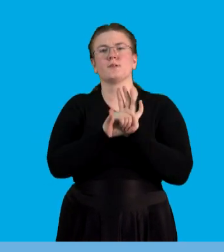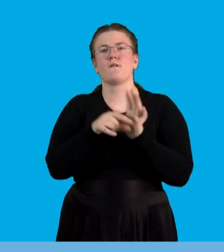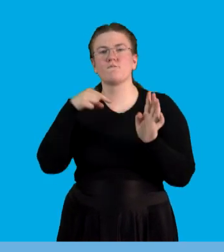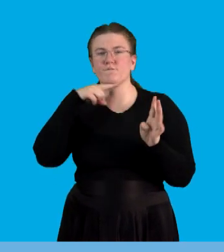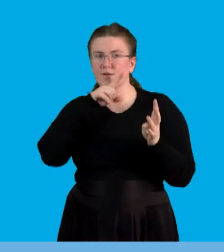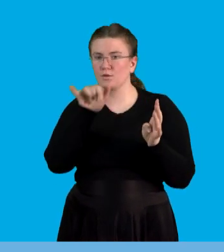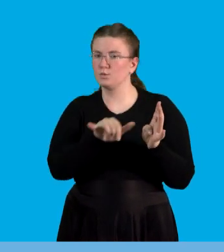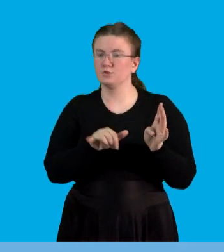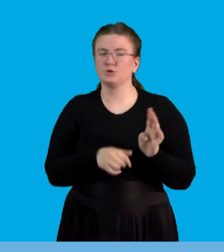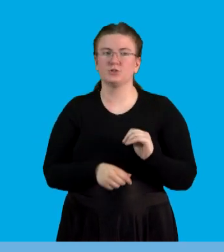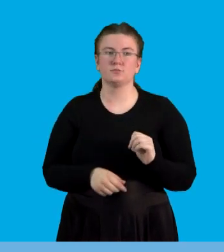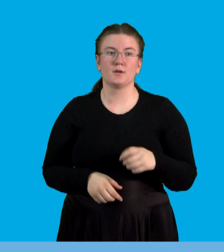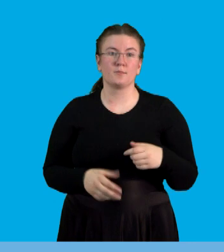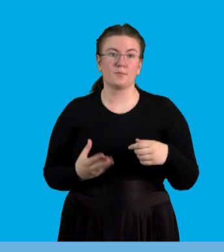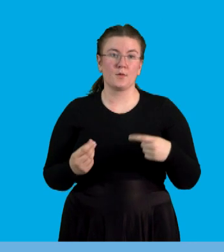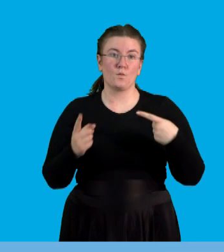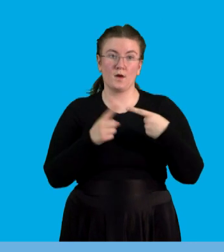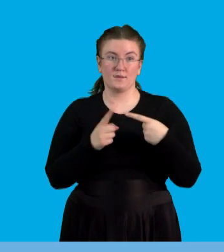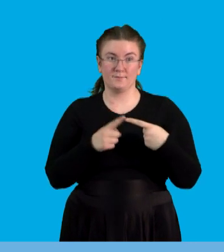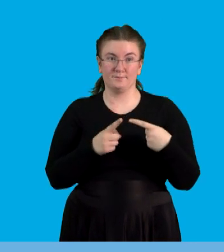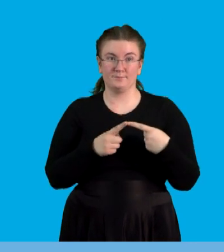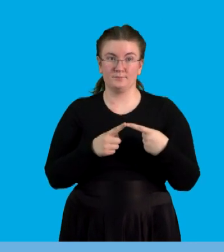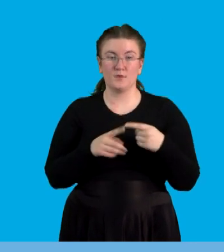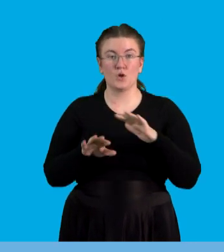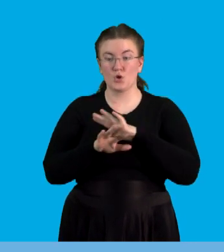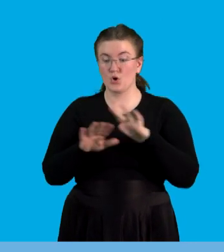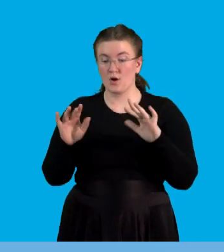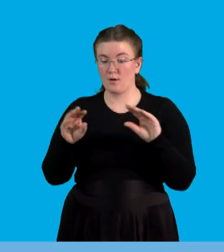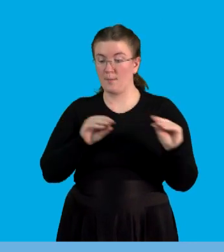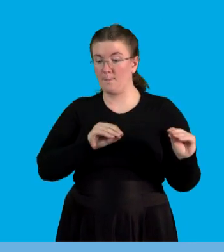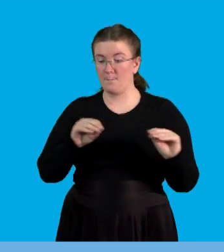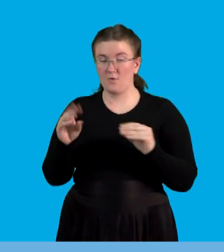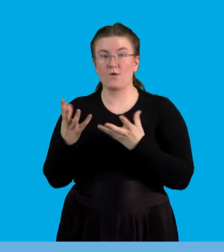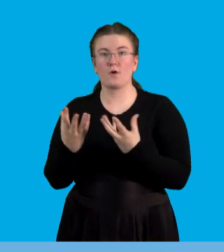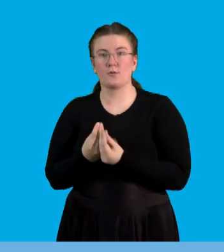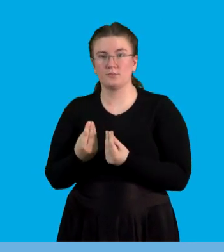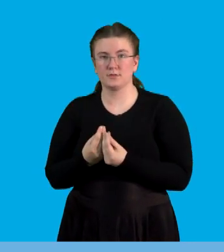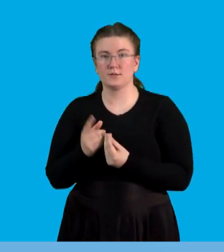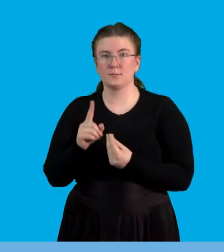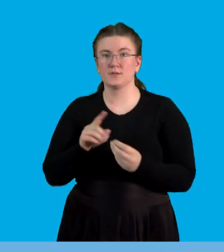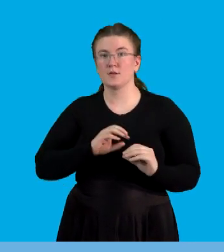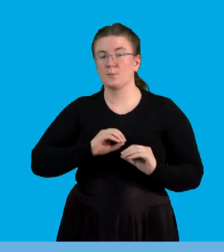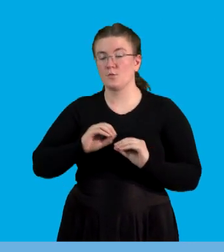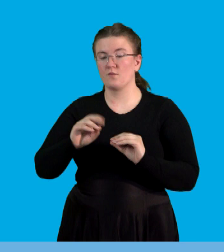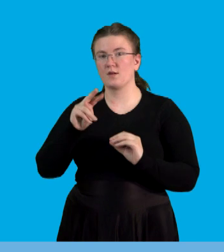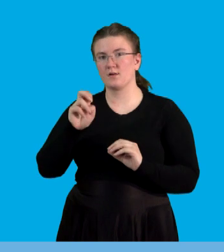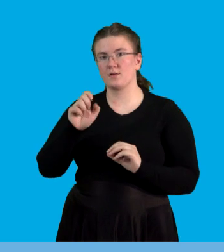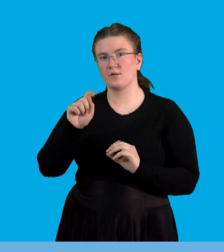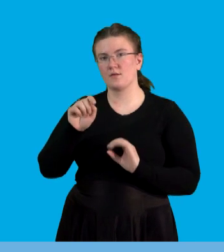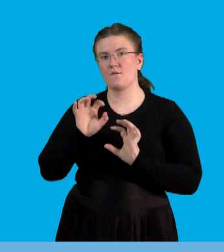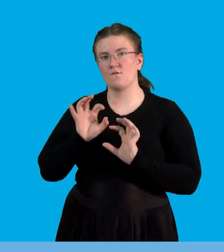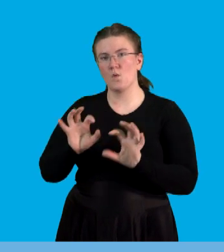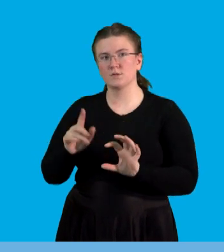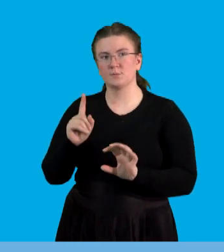that is false. The statement number 1 says, in order for a non-moving object to start moving, a net